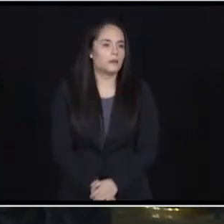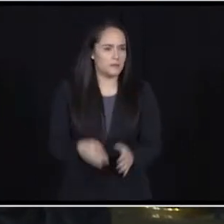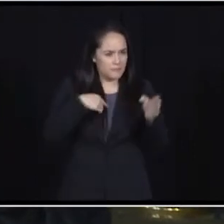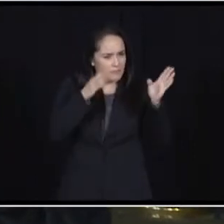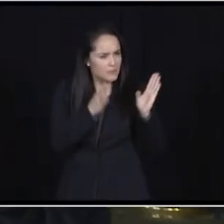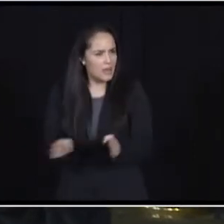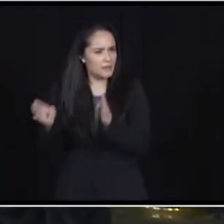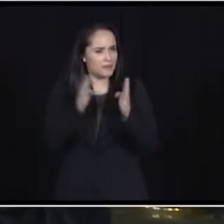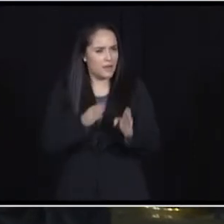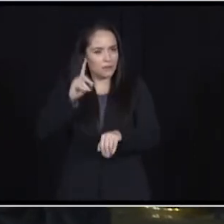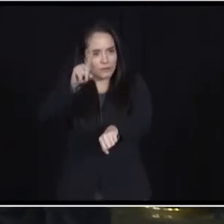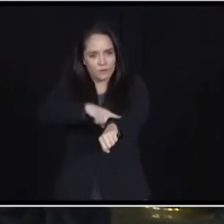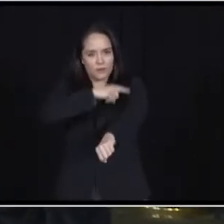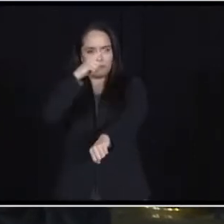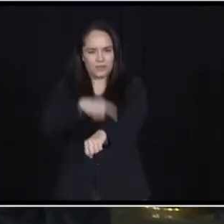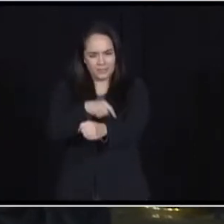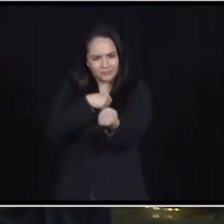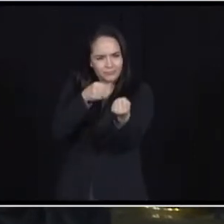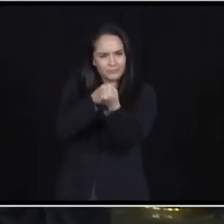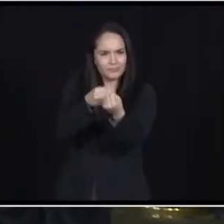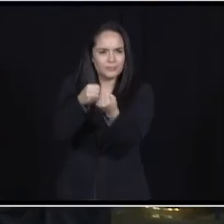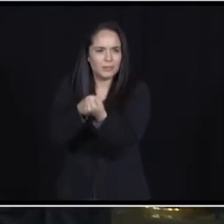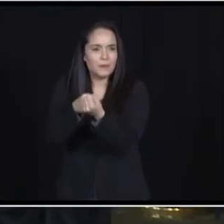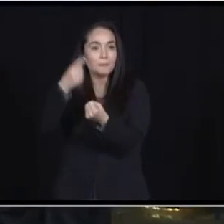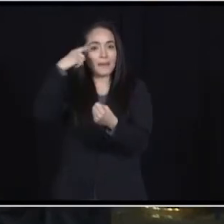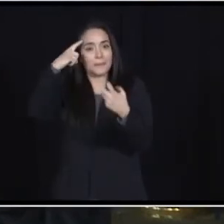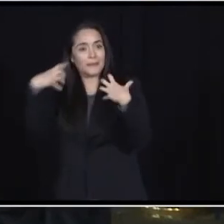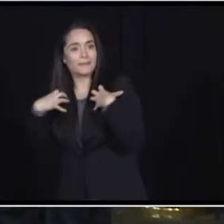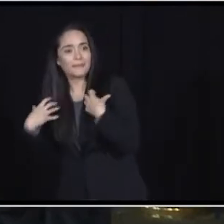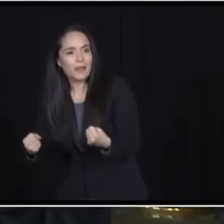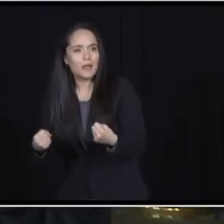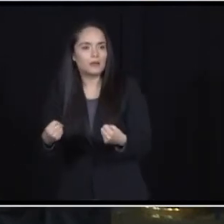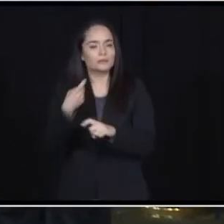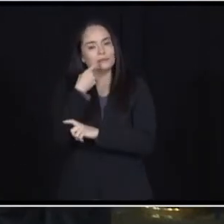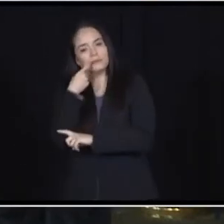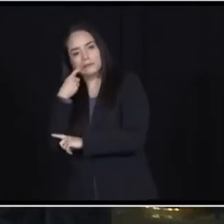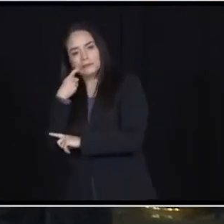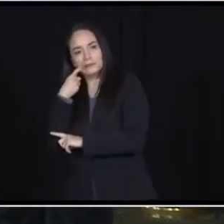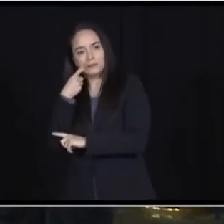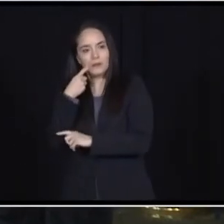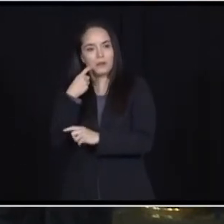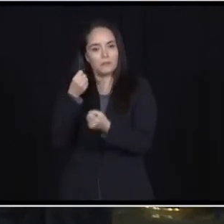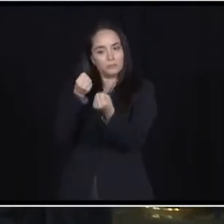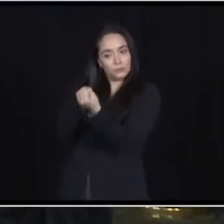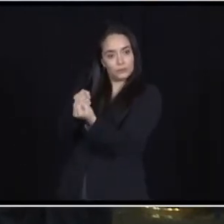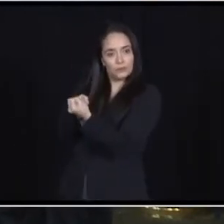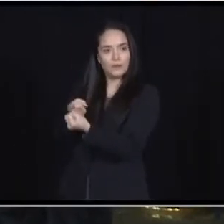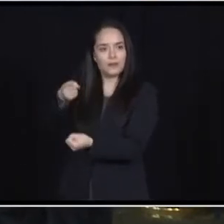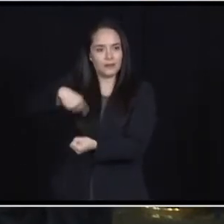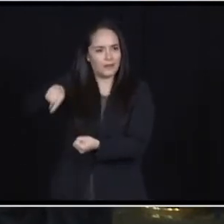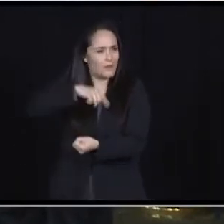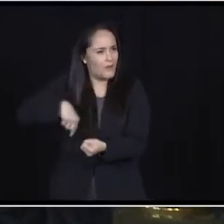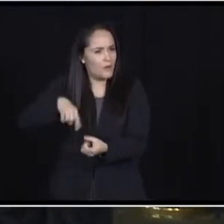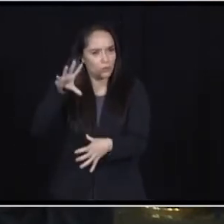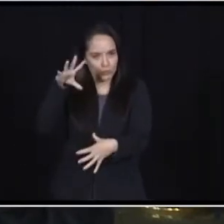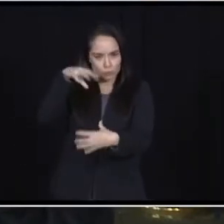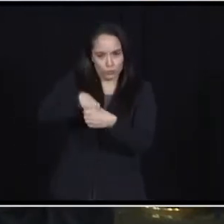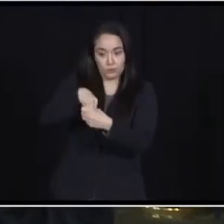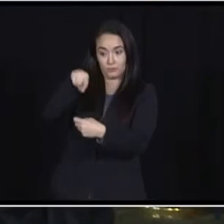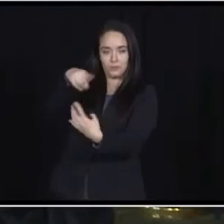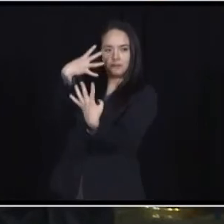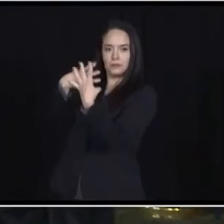health and addiction system, including in our justice system. We are making it a priority to ensure that all Ontarians